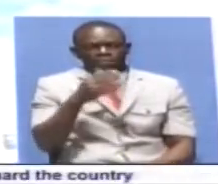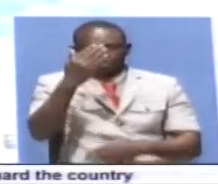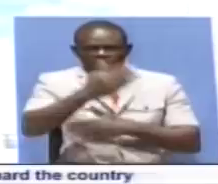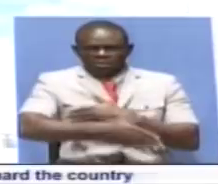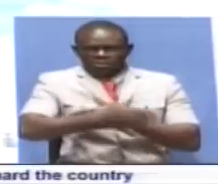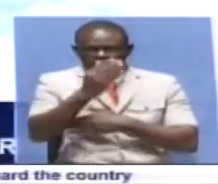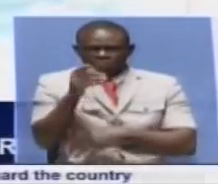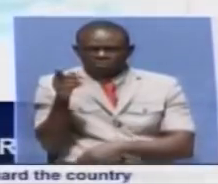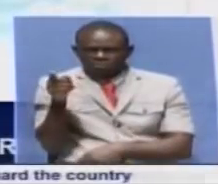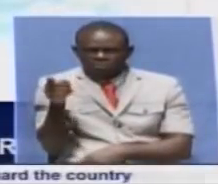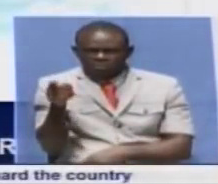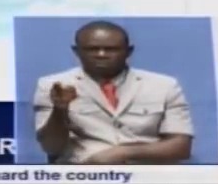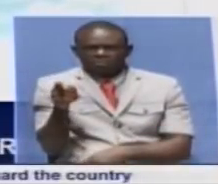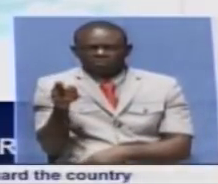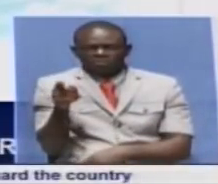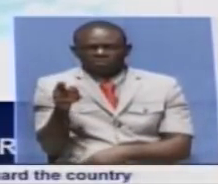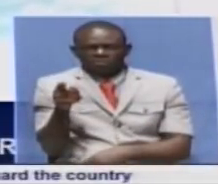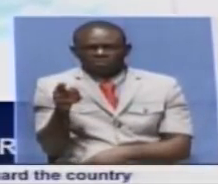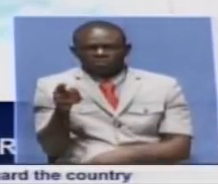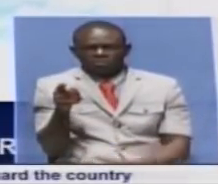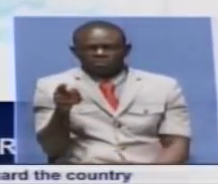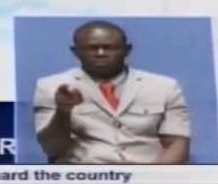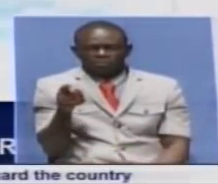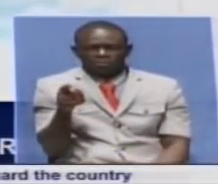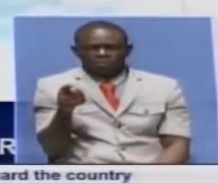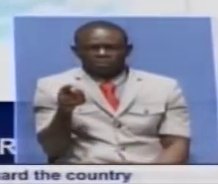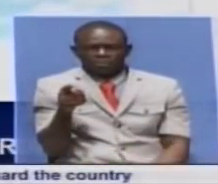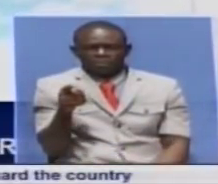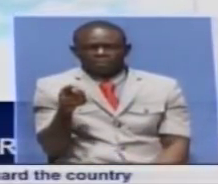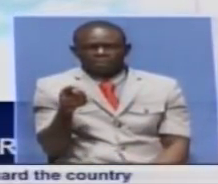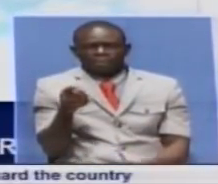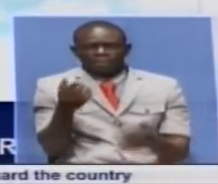dwell time of consignments at the border. But currently, like the port manager